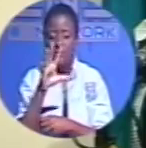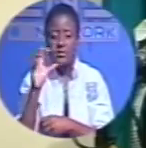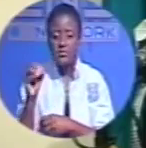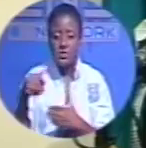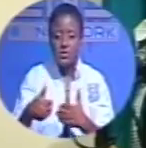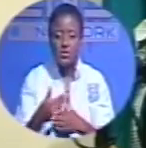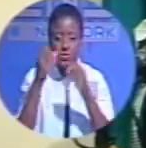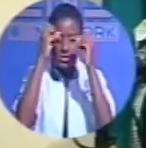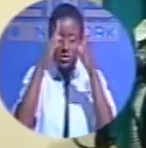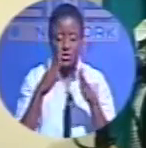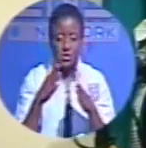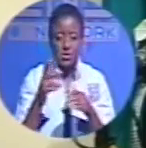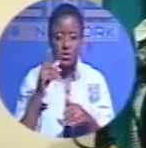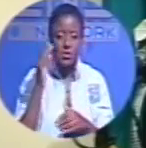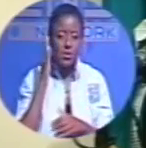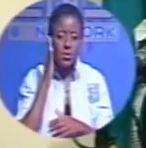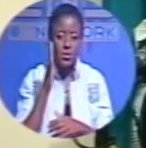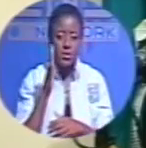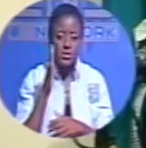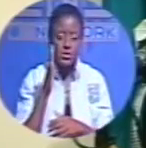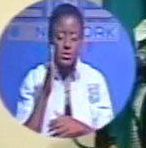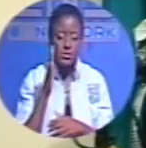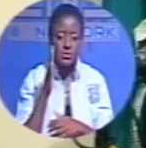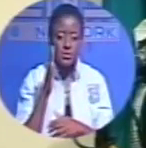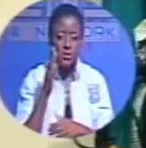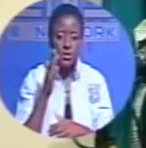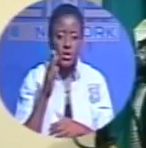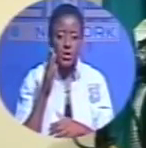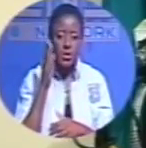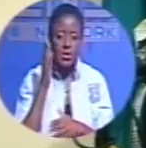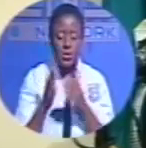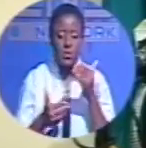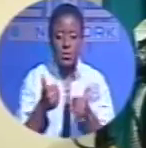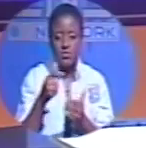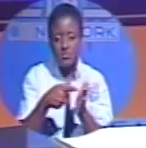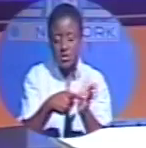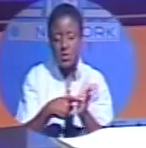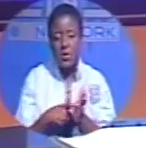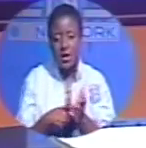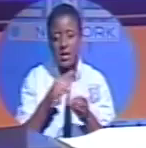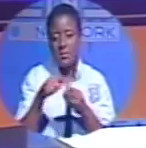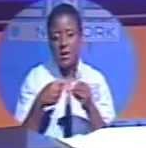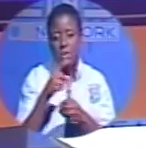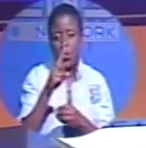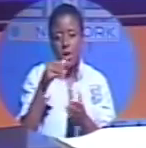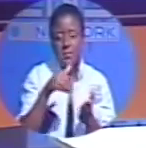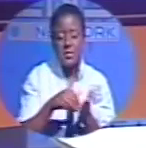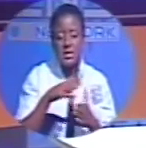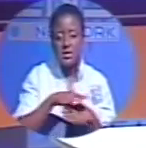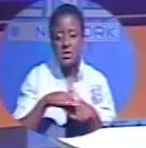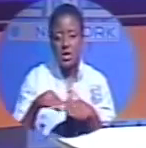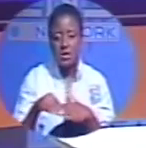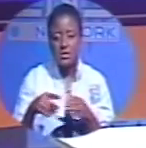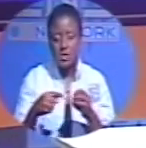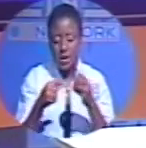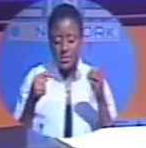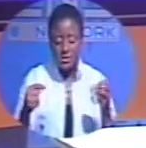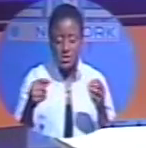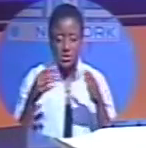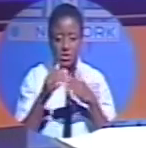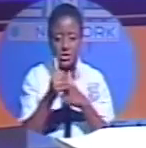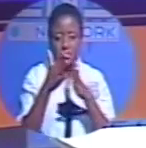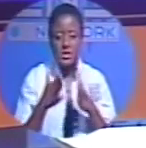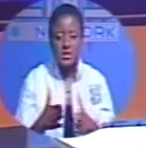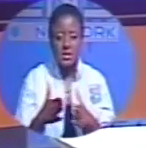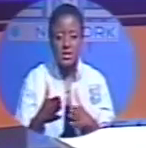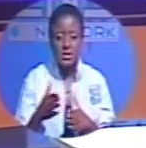require the financial clearance for about $1 million. Opposition leader, the Honorable Dr. Hubert